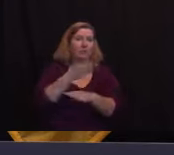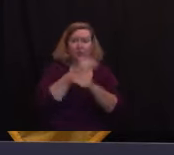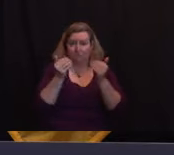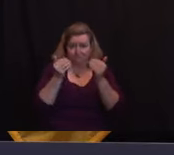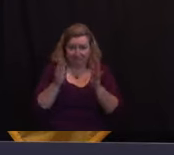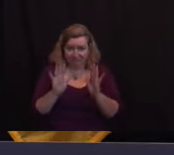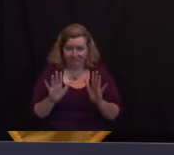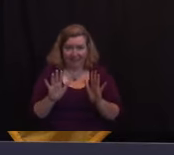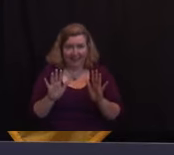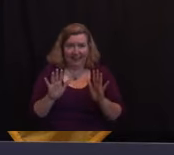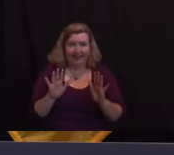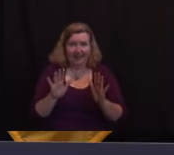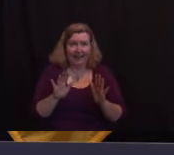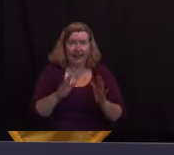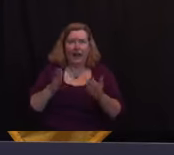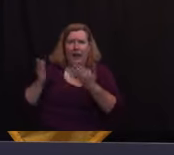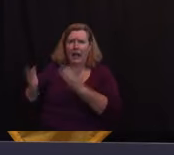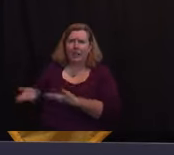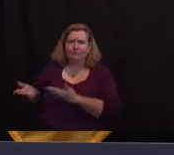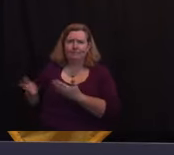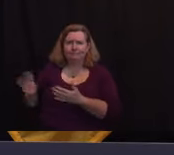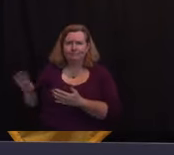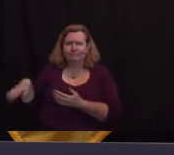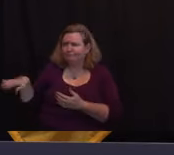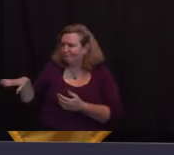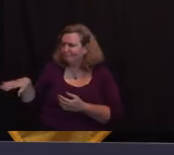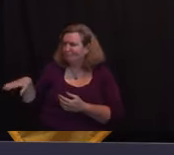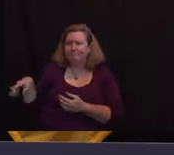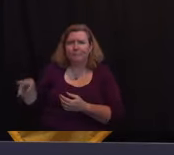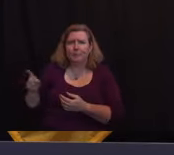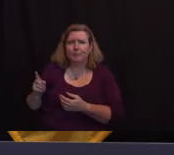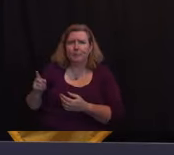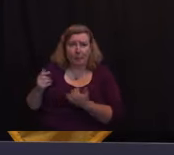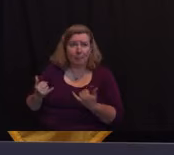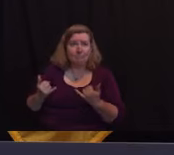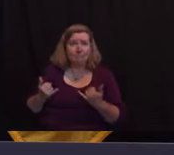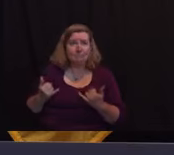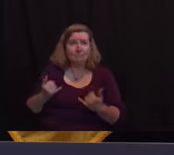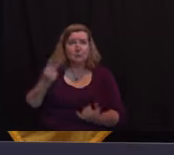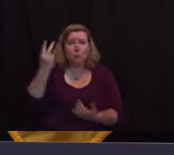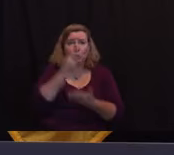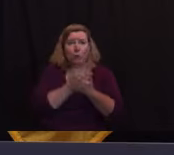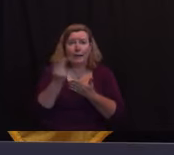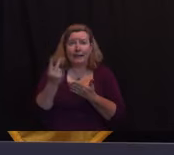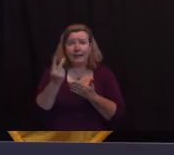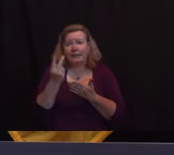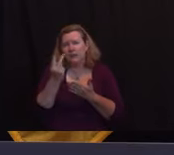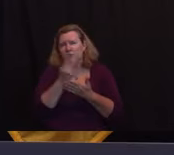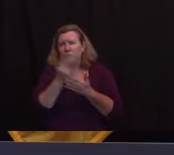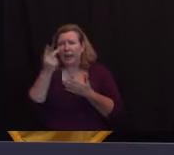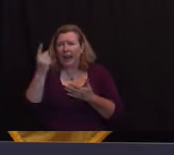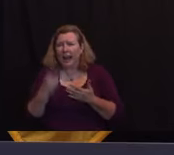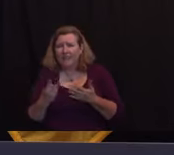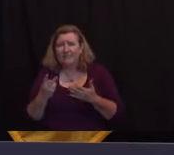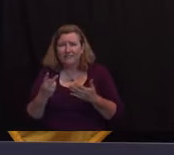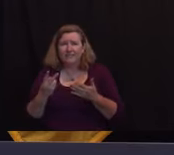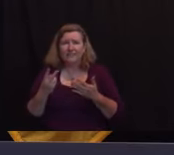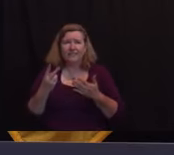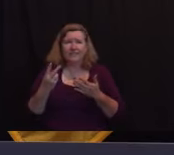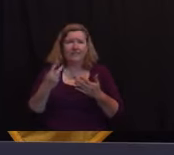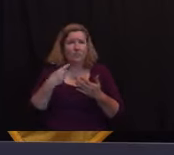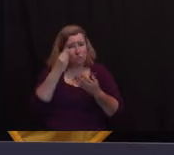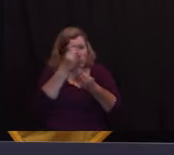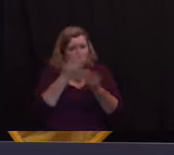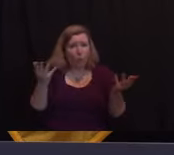here, but it has been now 2.5 weeks since we said you don't need to wear a mask